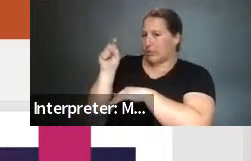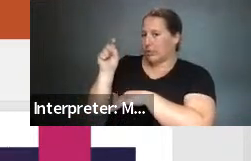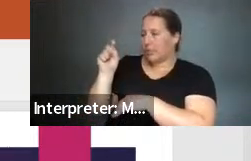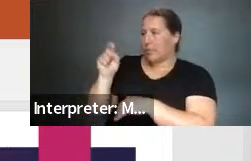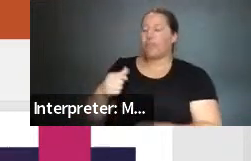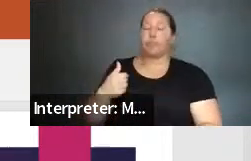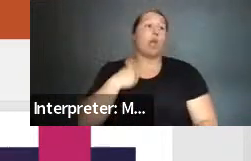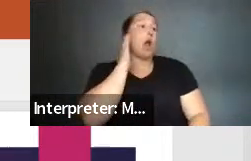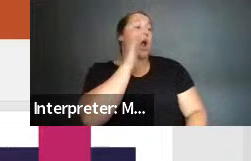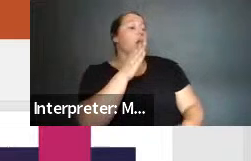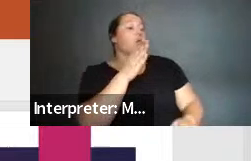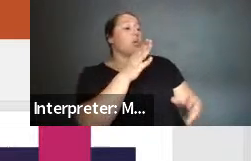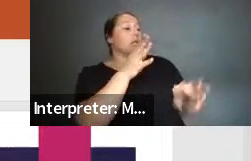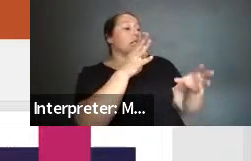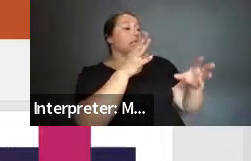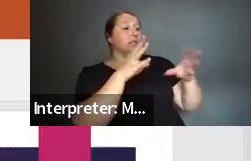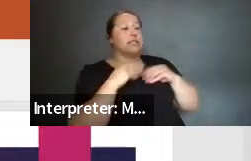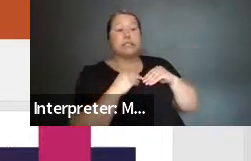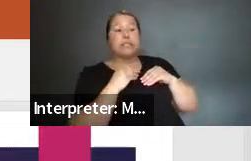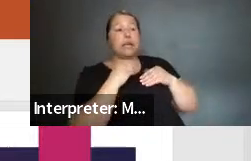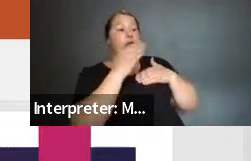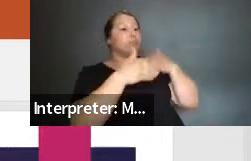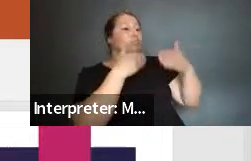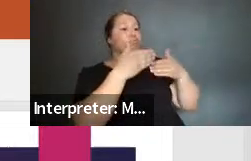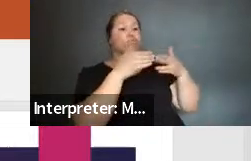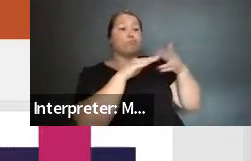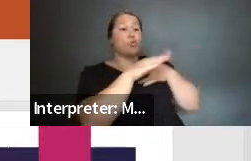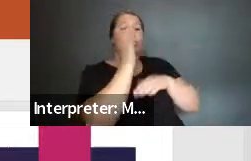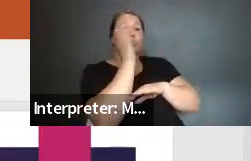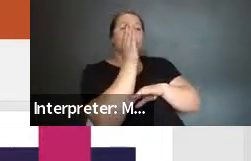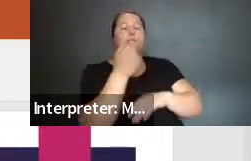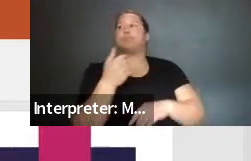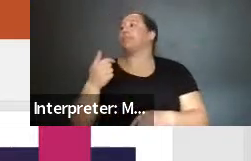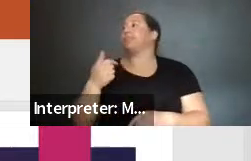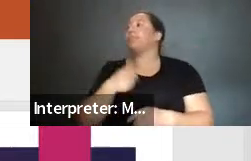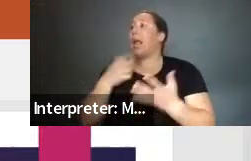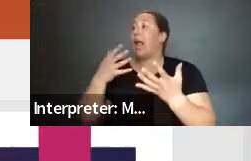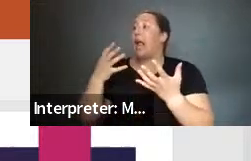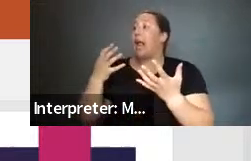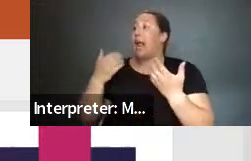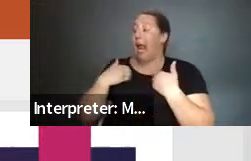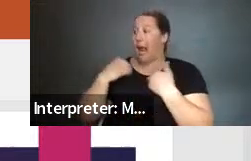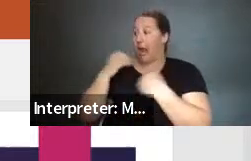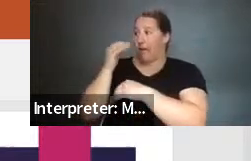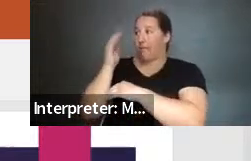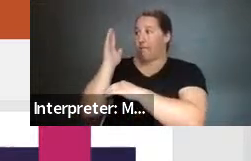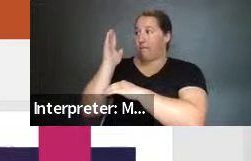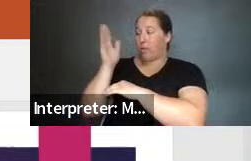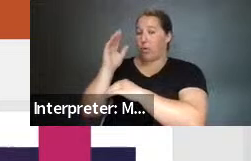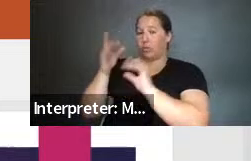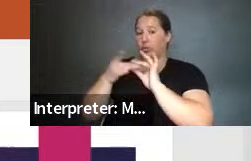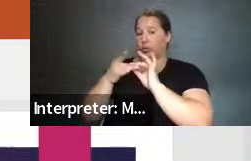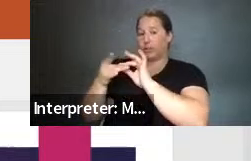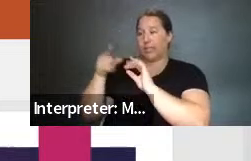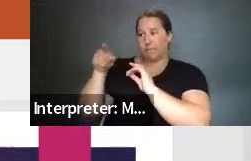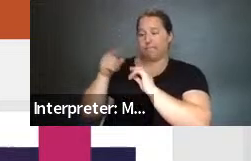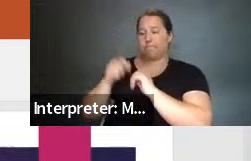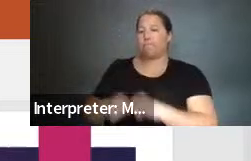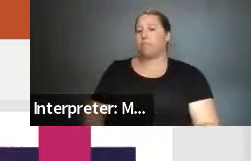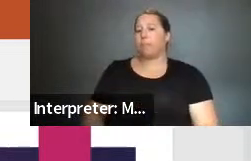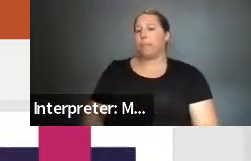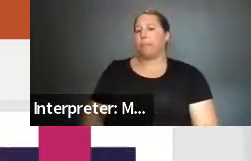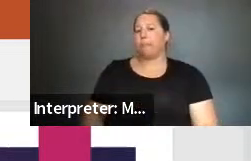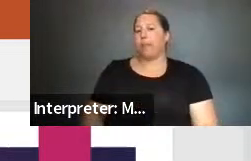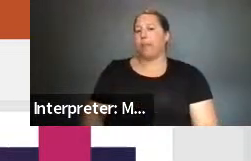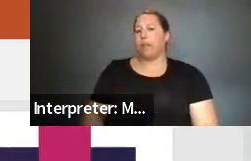you want to ask. I'm okay with that. Okay, I do have a question about the call codes here. Are